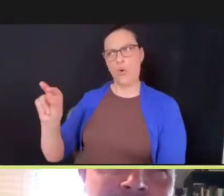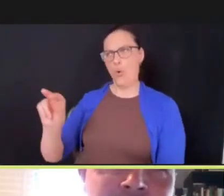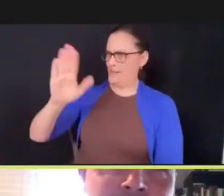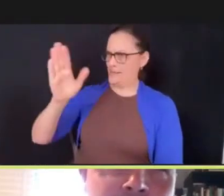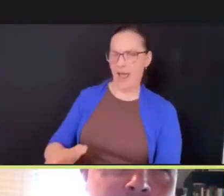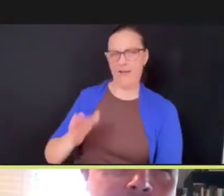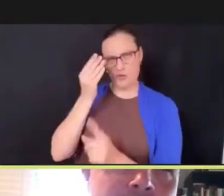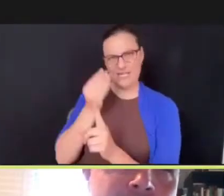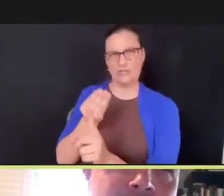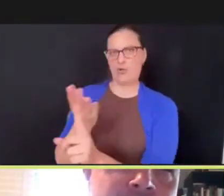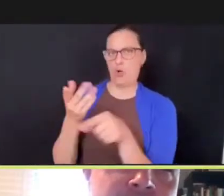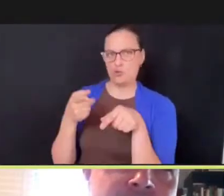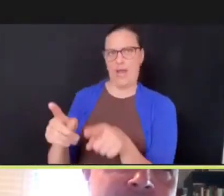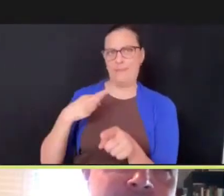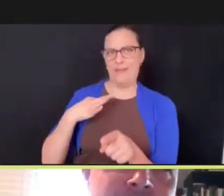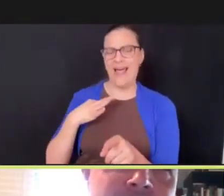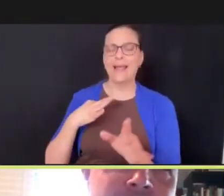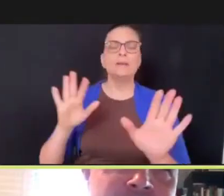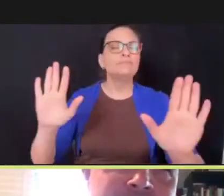actually